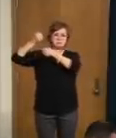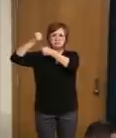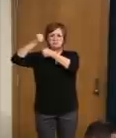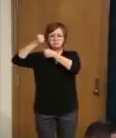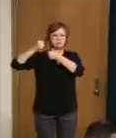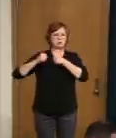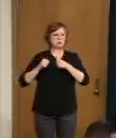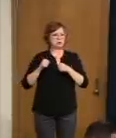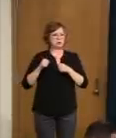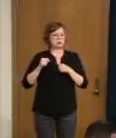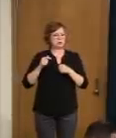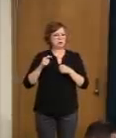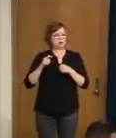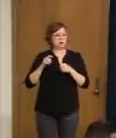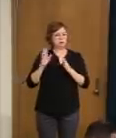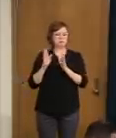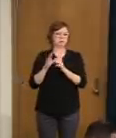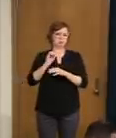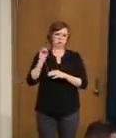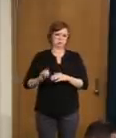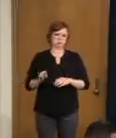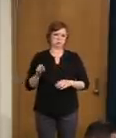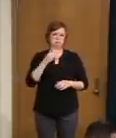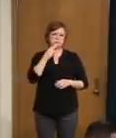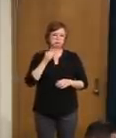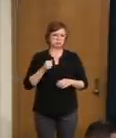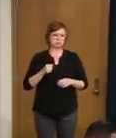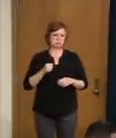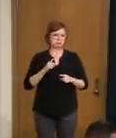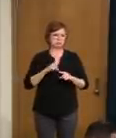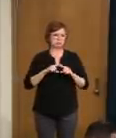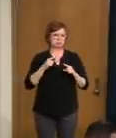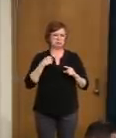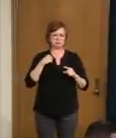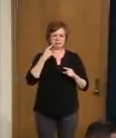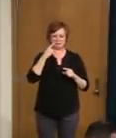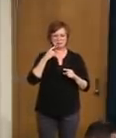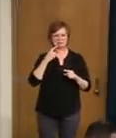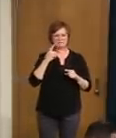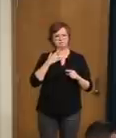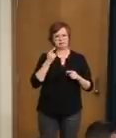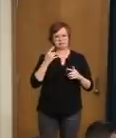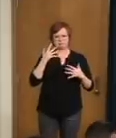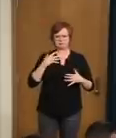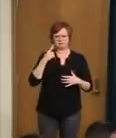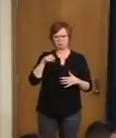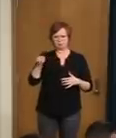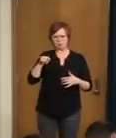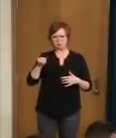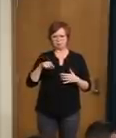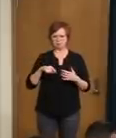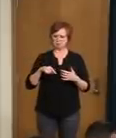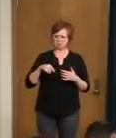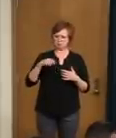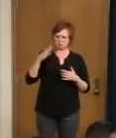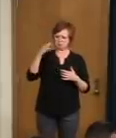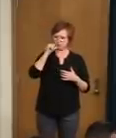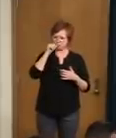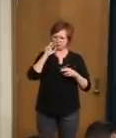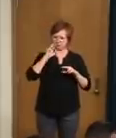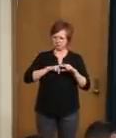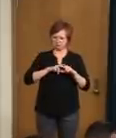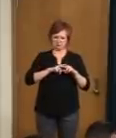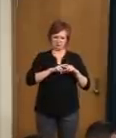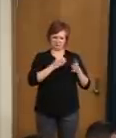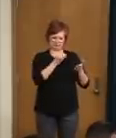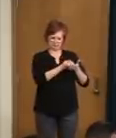bit sad that why would people not believe the basic evidence? We're not talking about having a debate over is